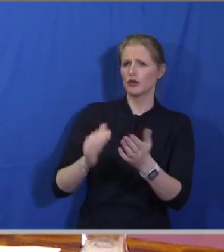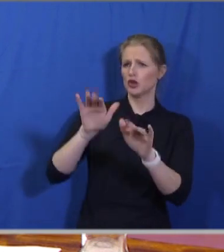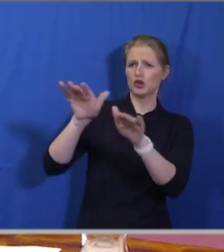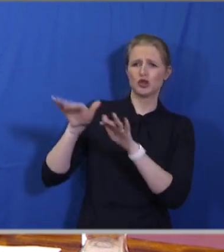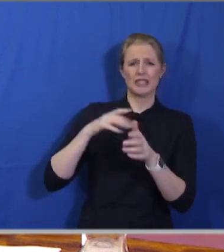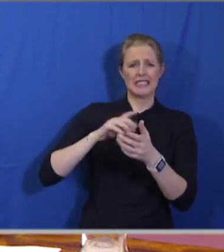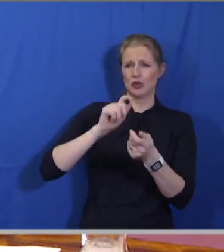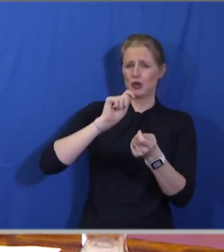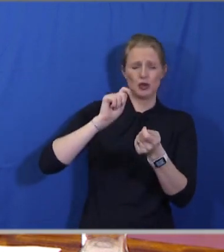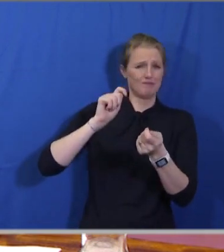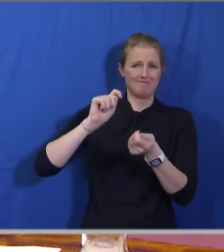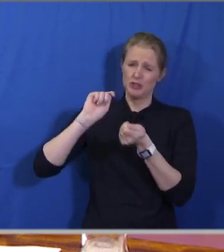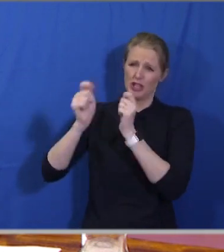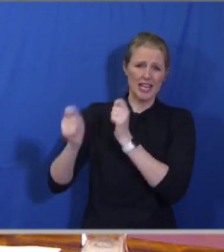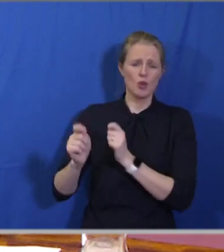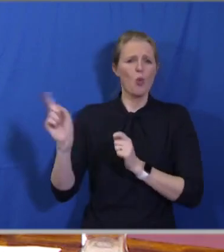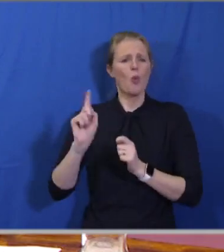those people living with disabilities?